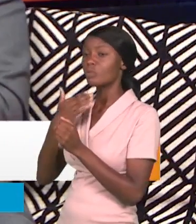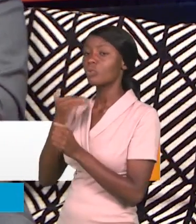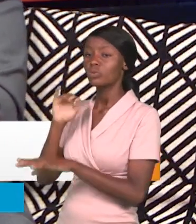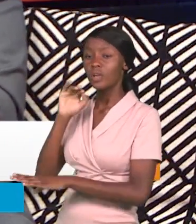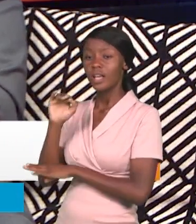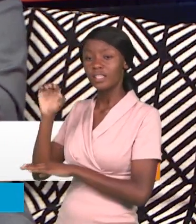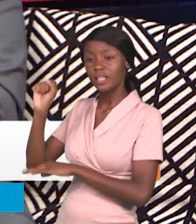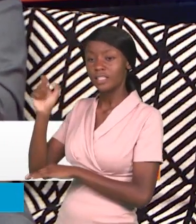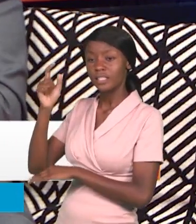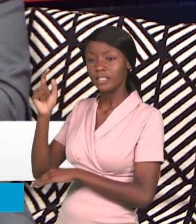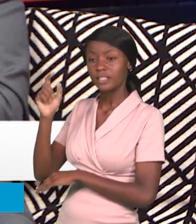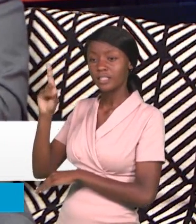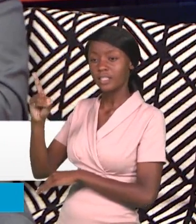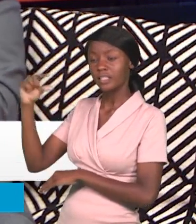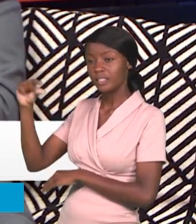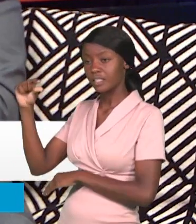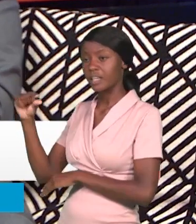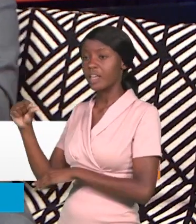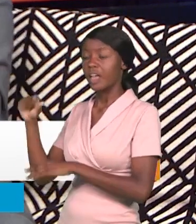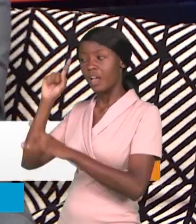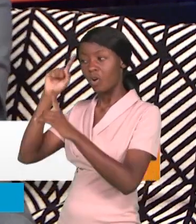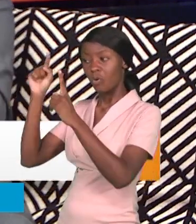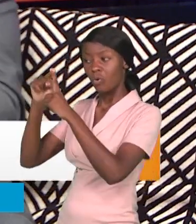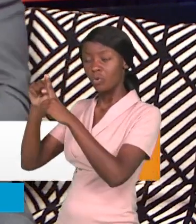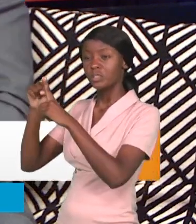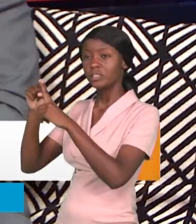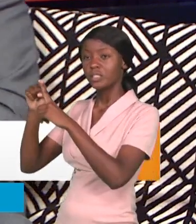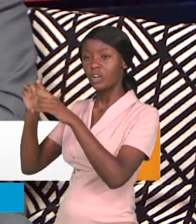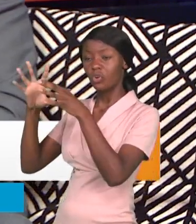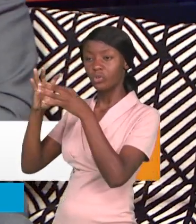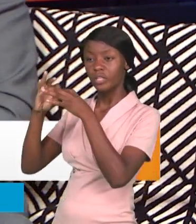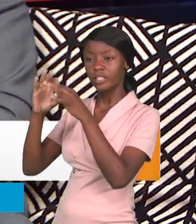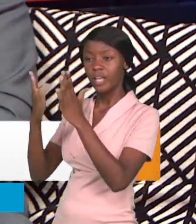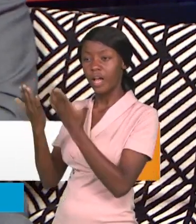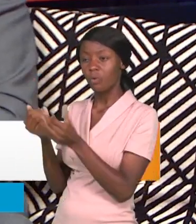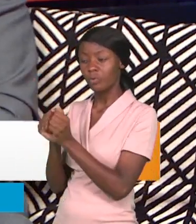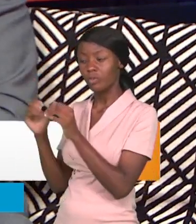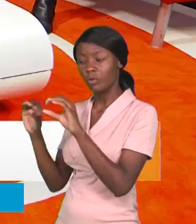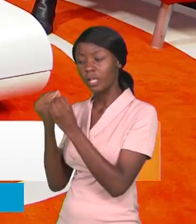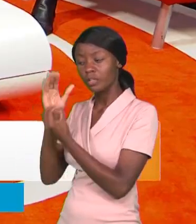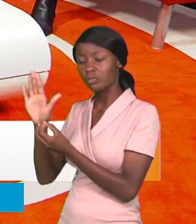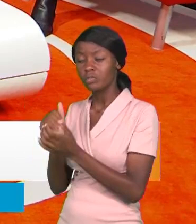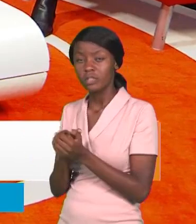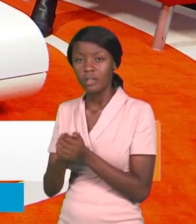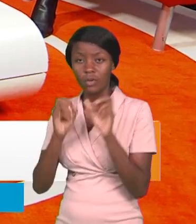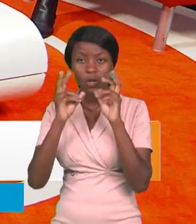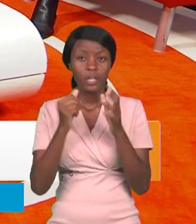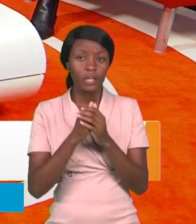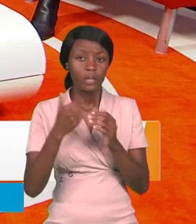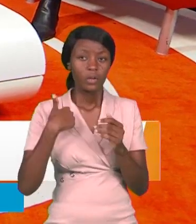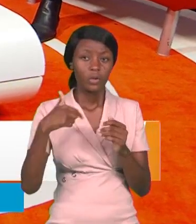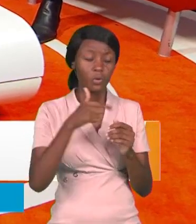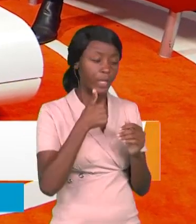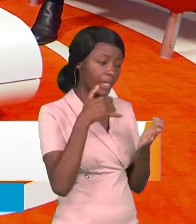does the SDGs or either of their goals align with Team Environment's initiatives? Mm-hmm. Yeah, we have been